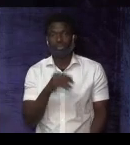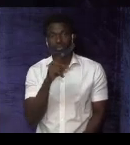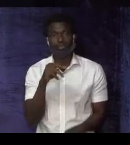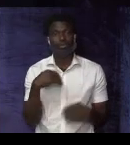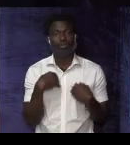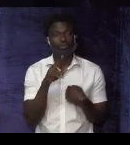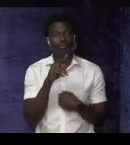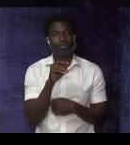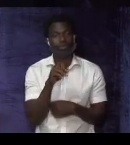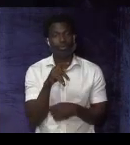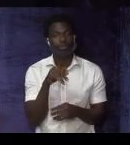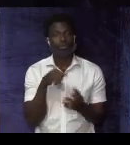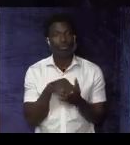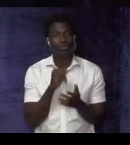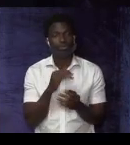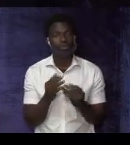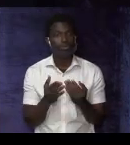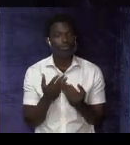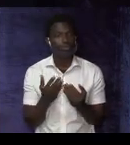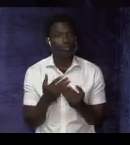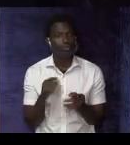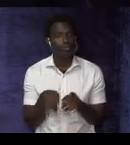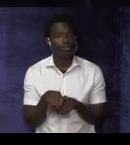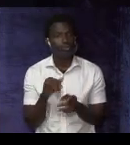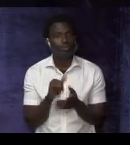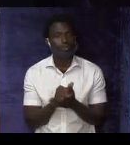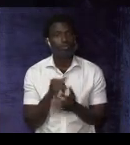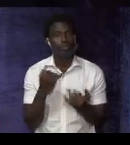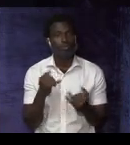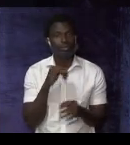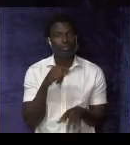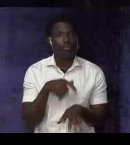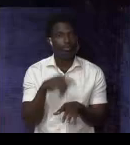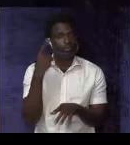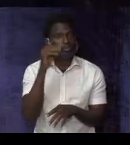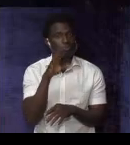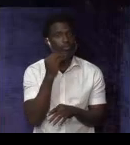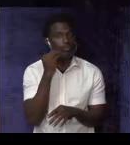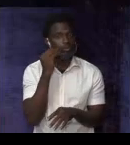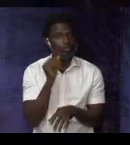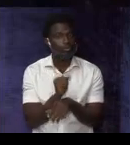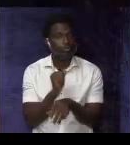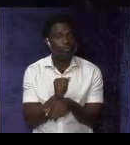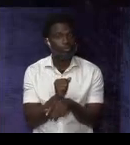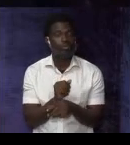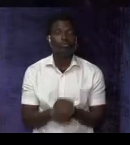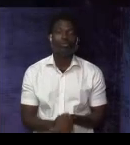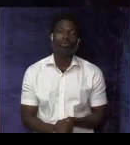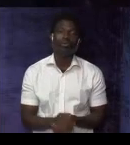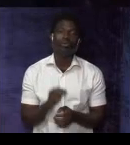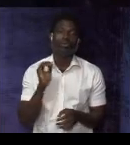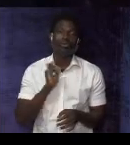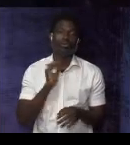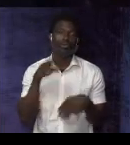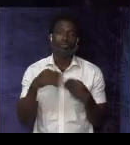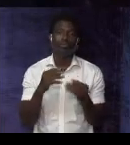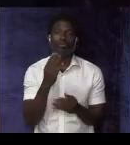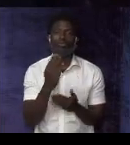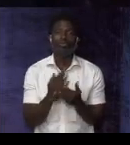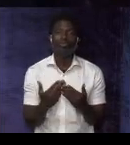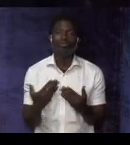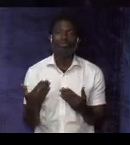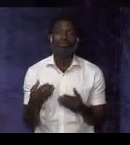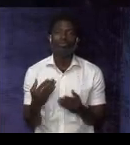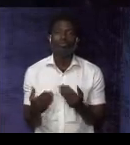You know. And then you have your net. It's as simple as that. Now it's time for your homework. I'm going to give you something relatively simple